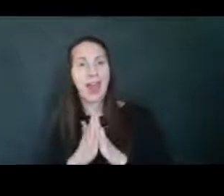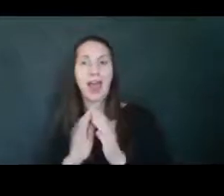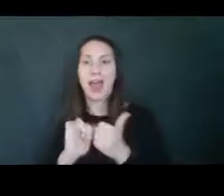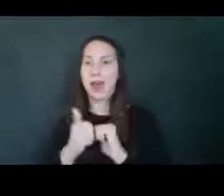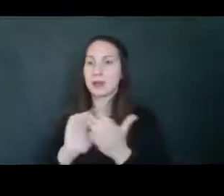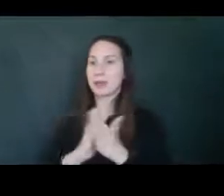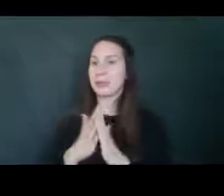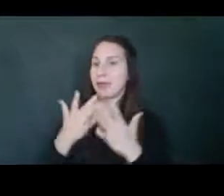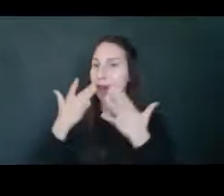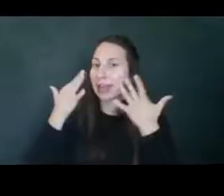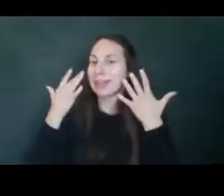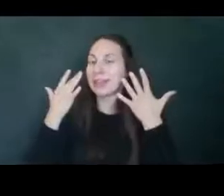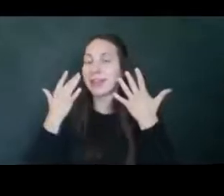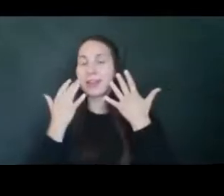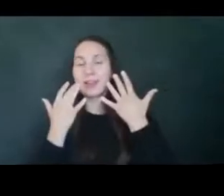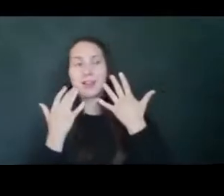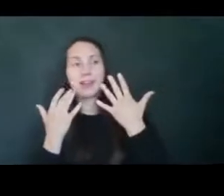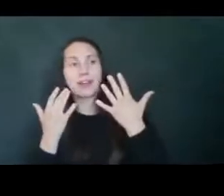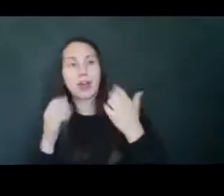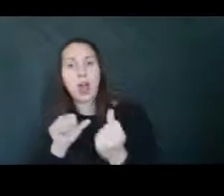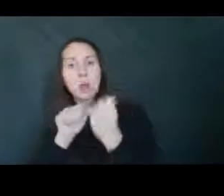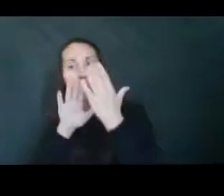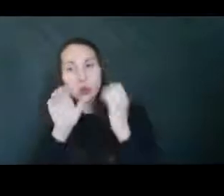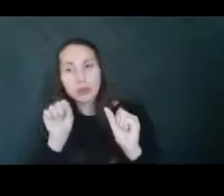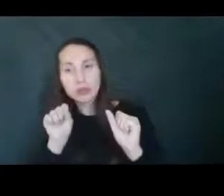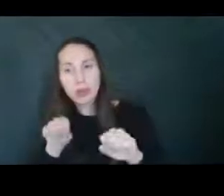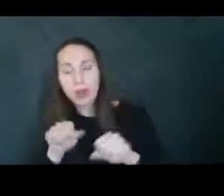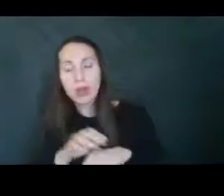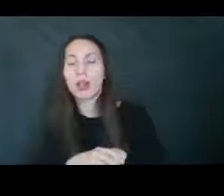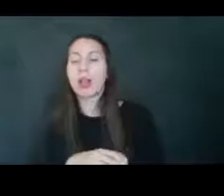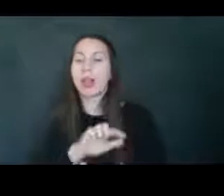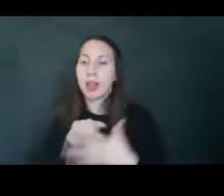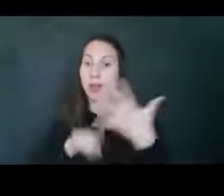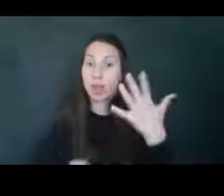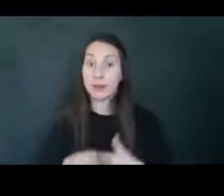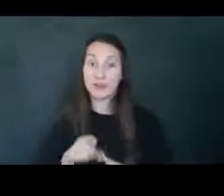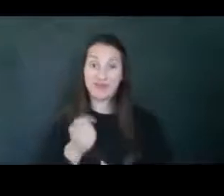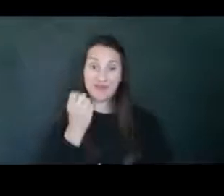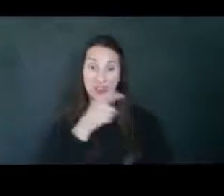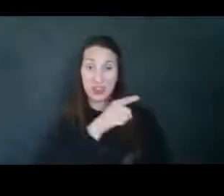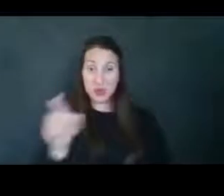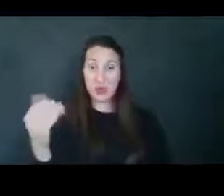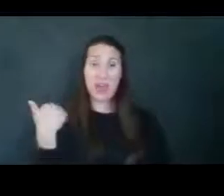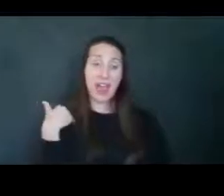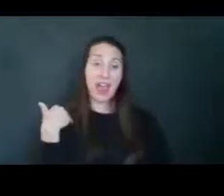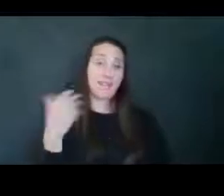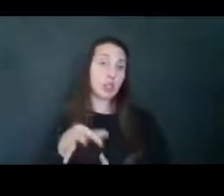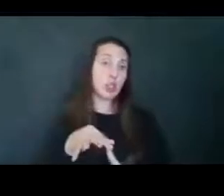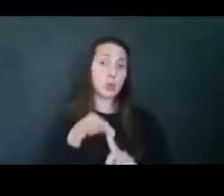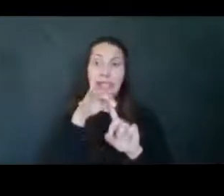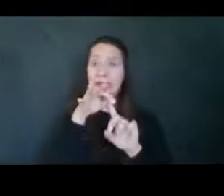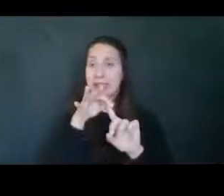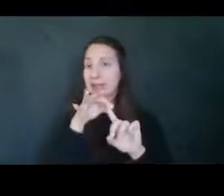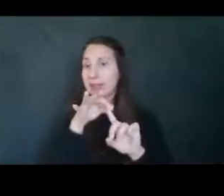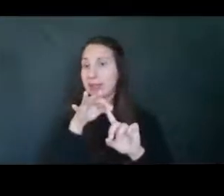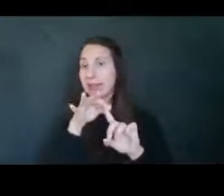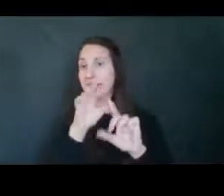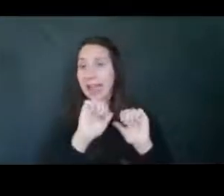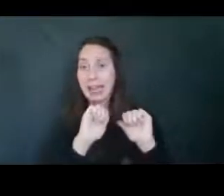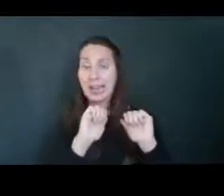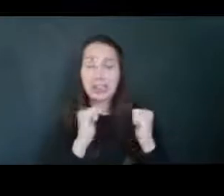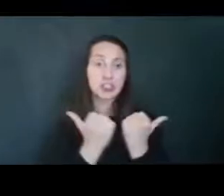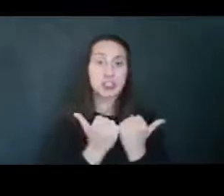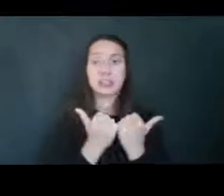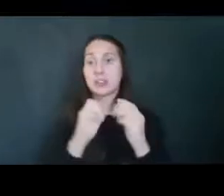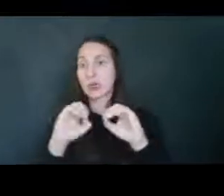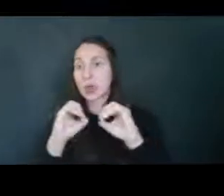unique needs and areas to focus on regarding the cultural shift within your own agency or organization. And I